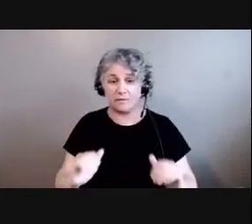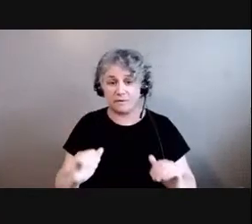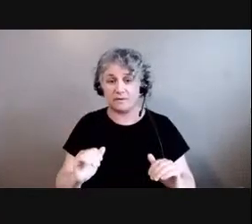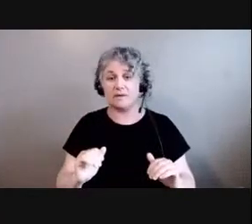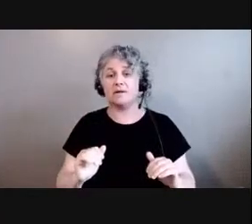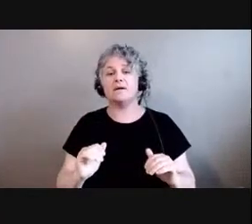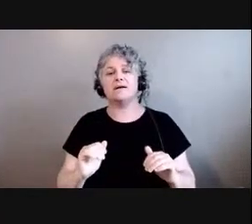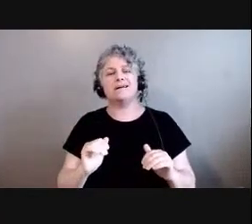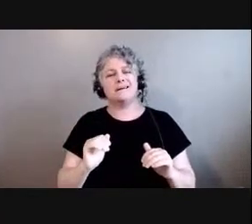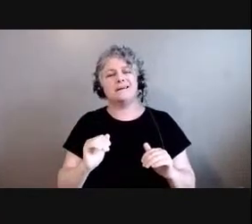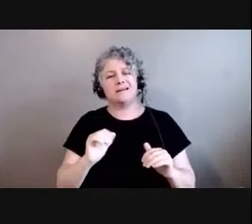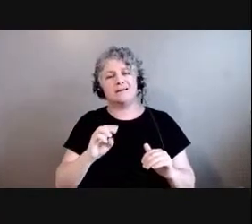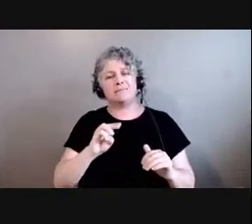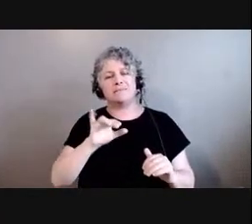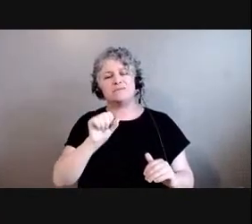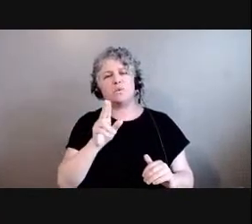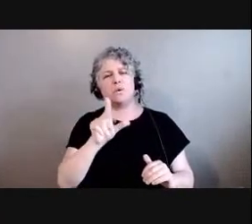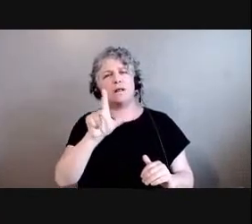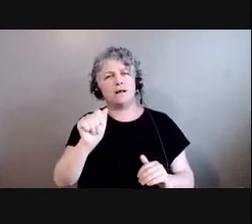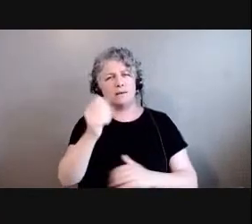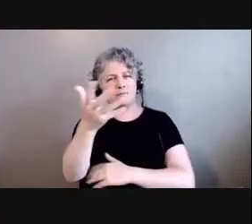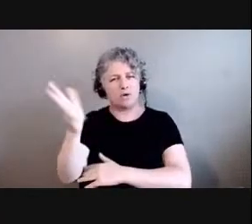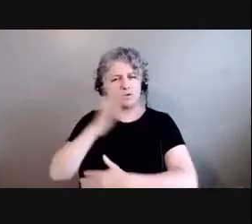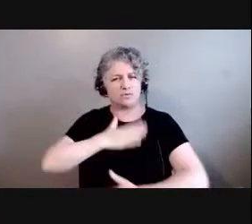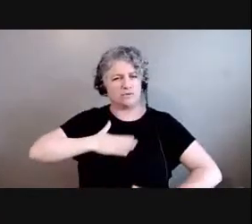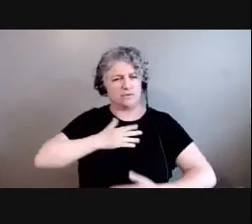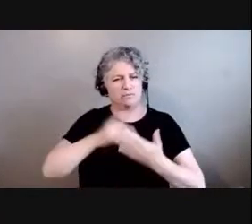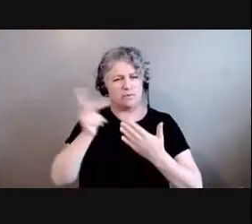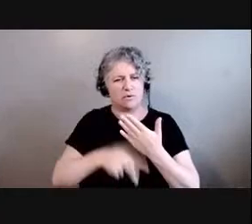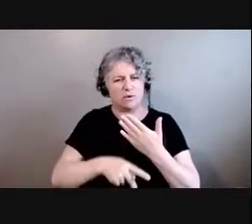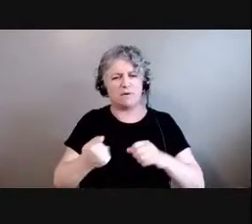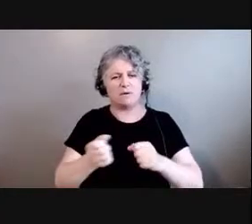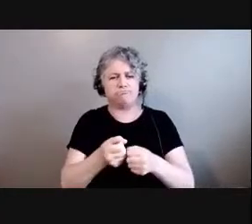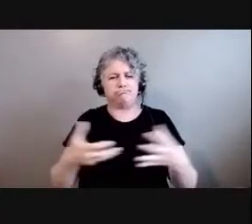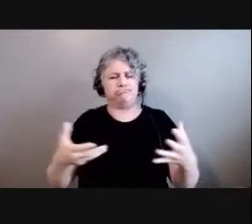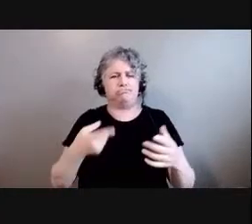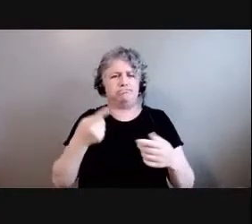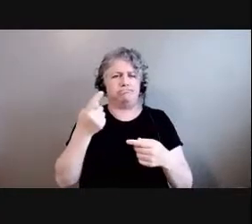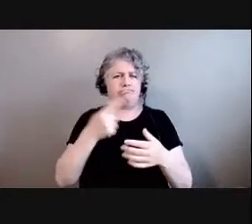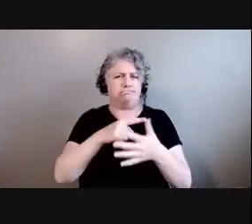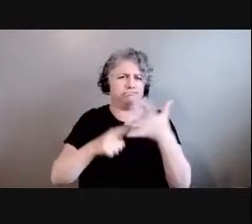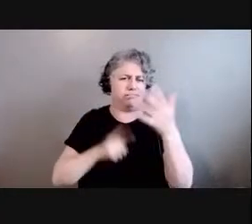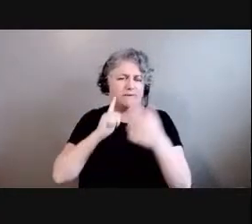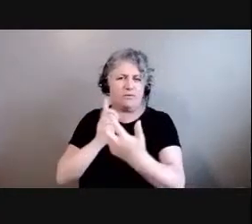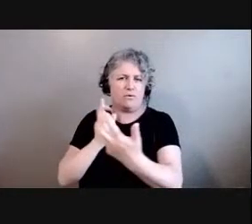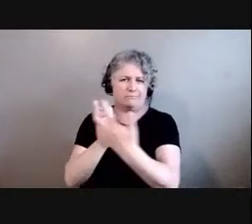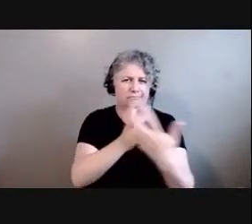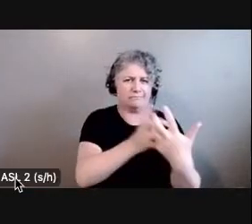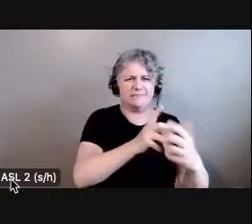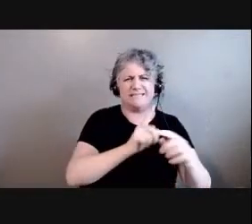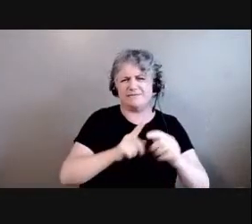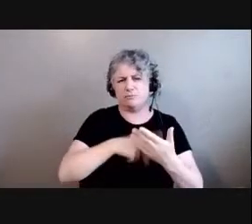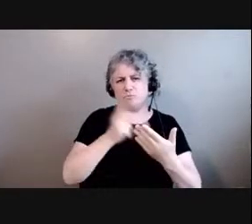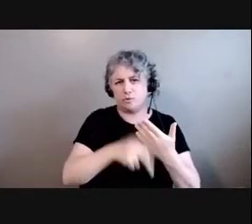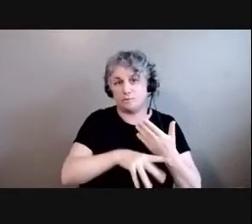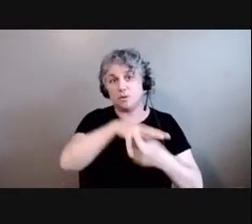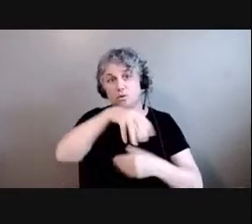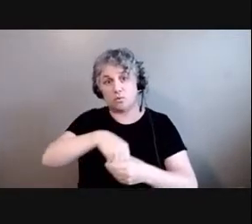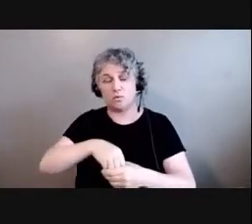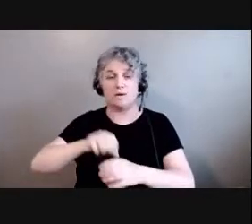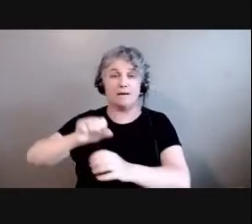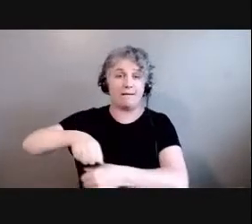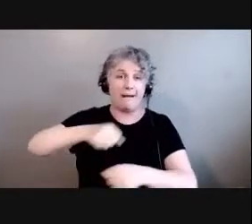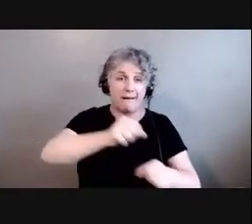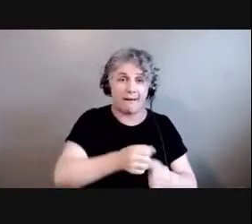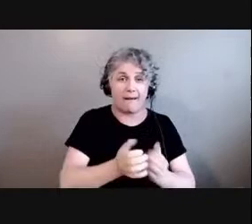and are currently partnering with agencies across Montana to assess locations for adaptive kayak, canoe, stand-up paddleboard launches